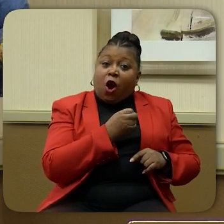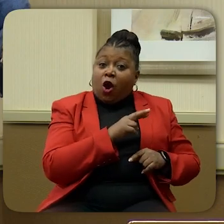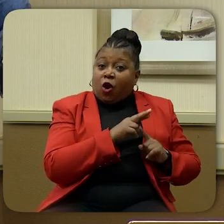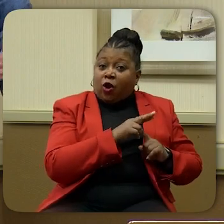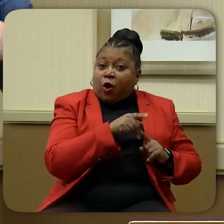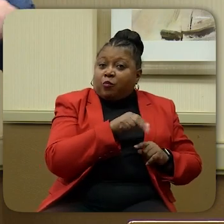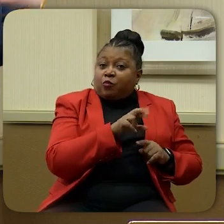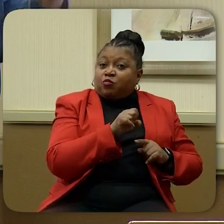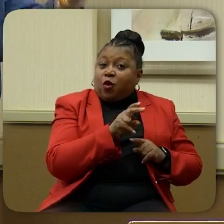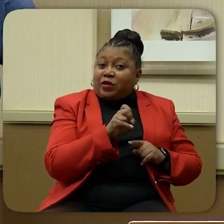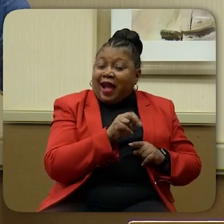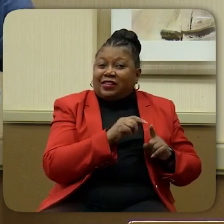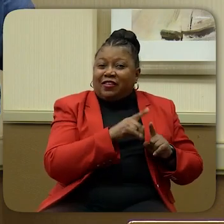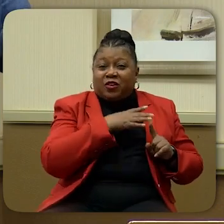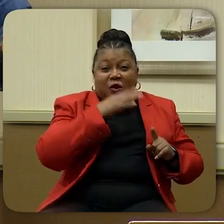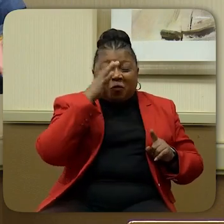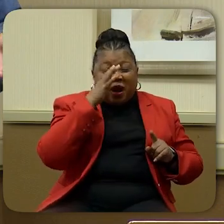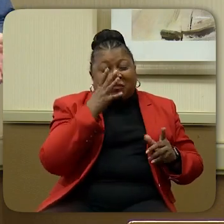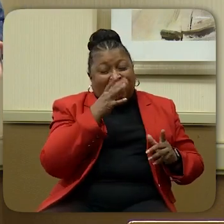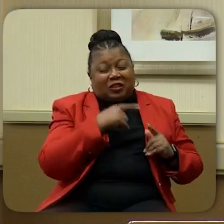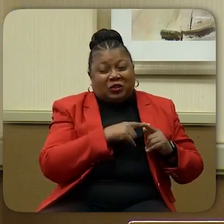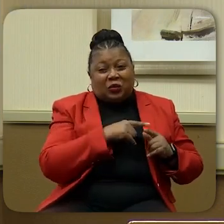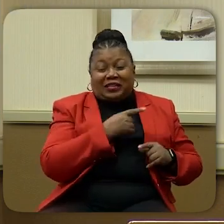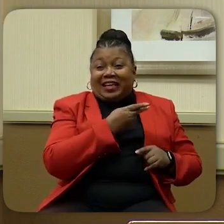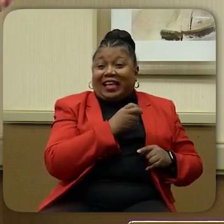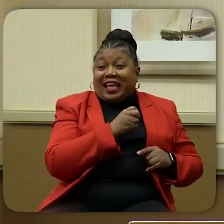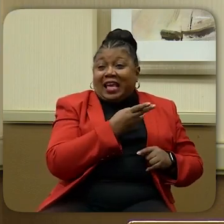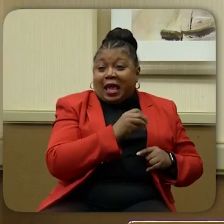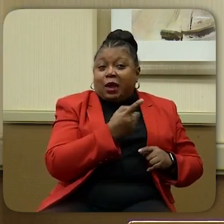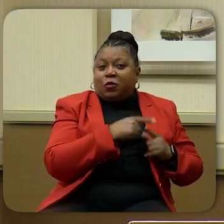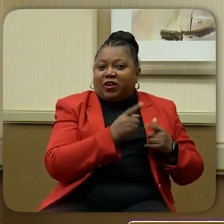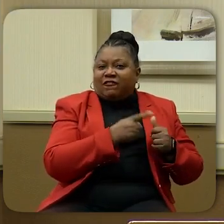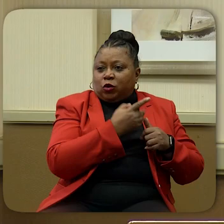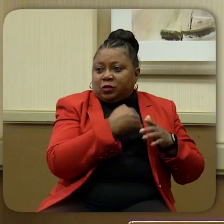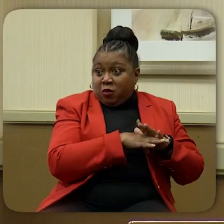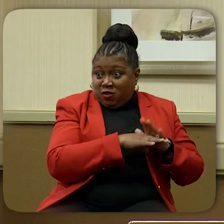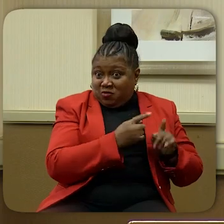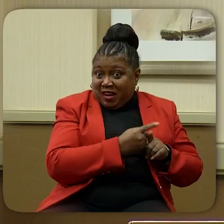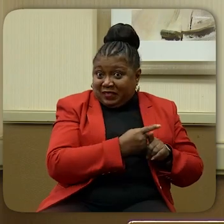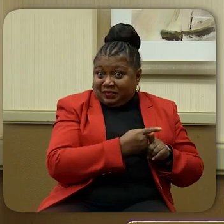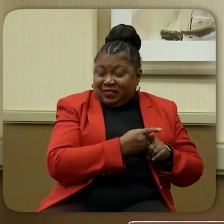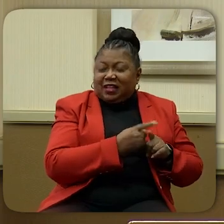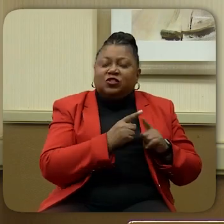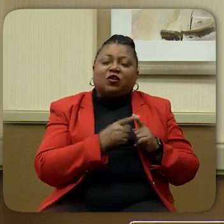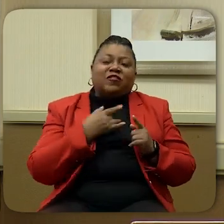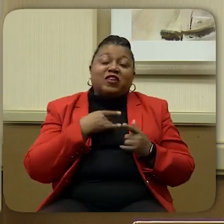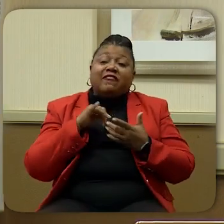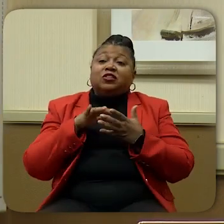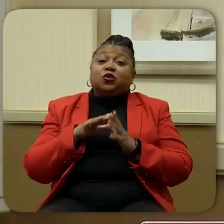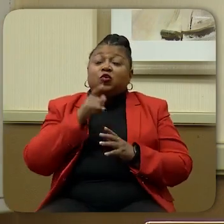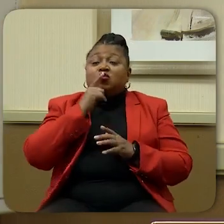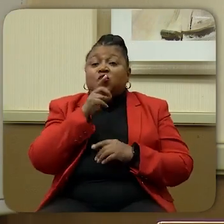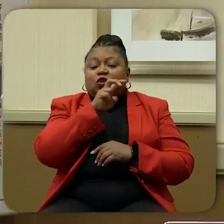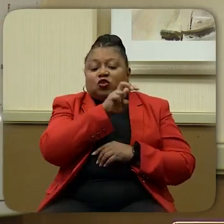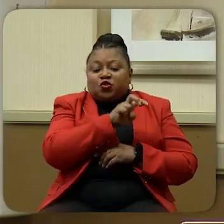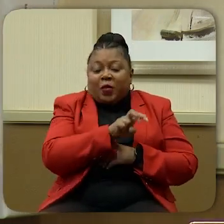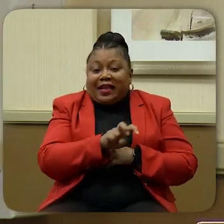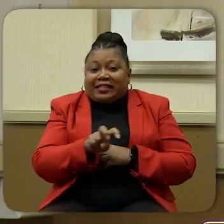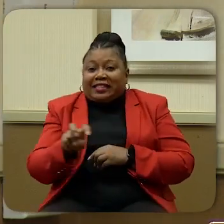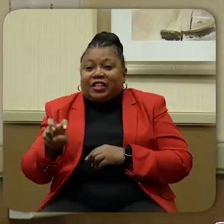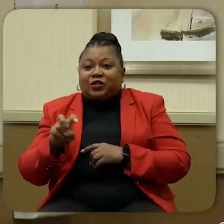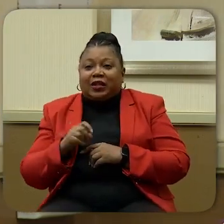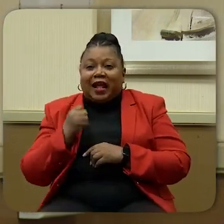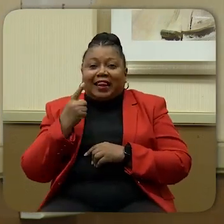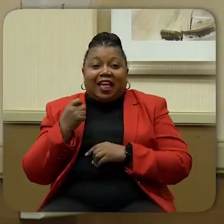pronouns, even though her parents probably used he, him when she was first born, right? So if you have a student who transitions